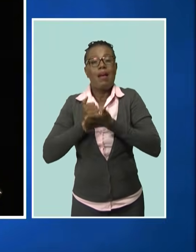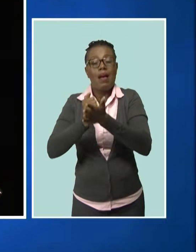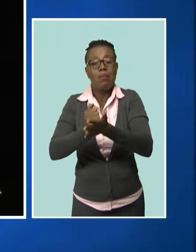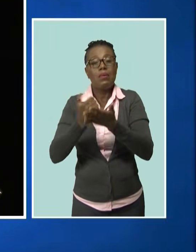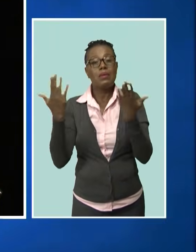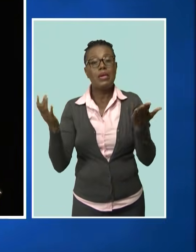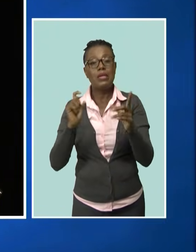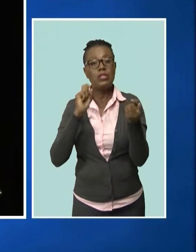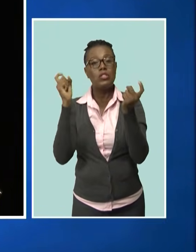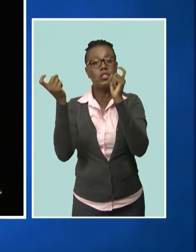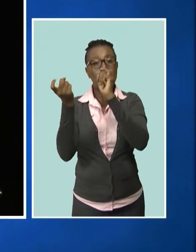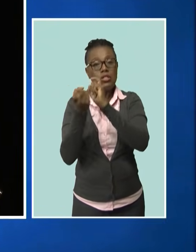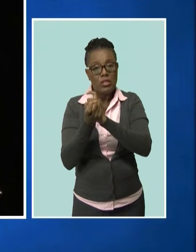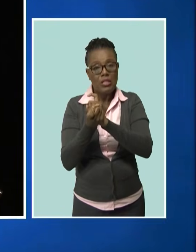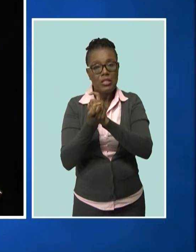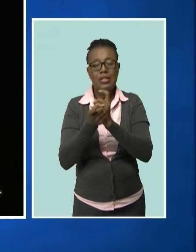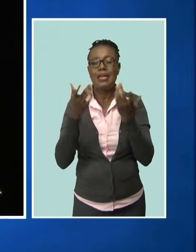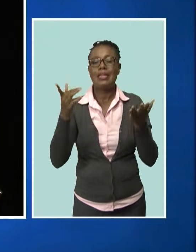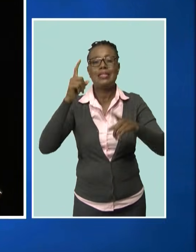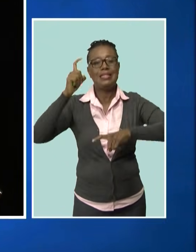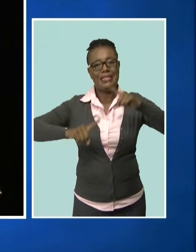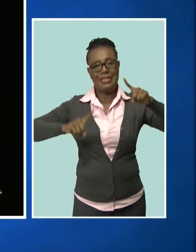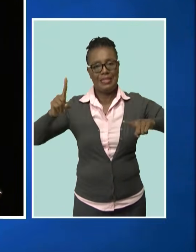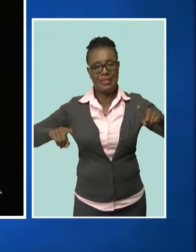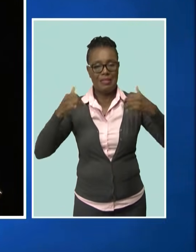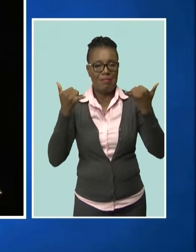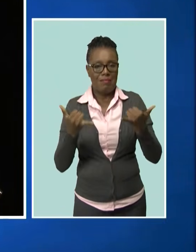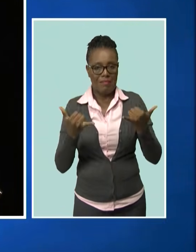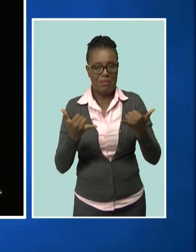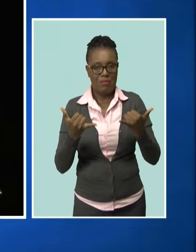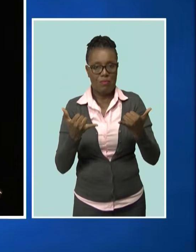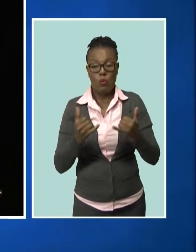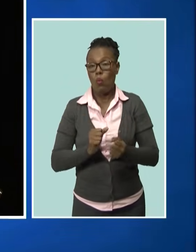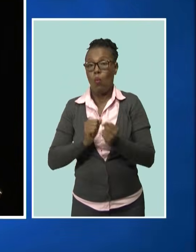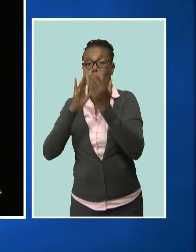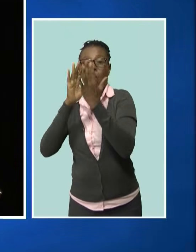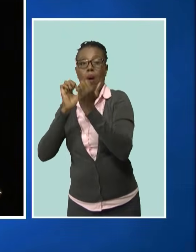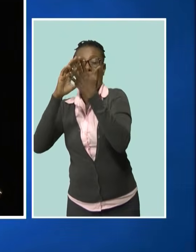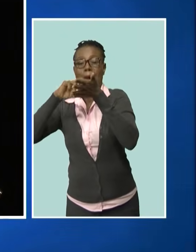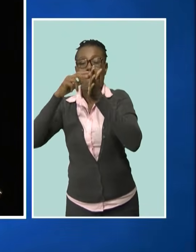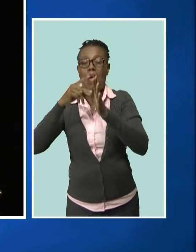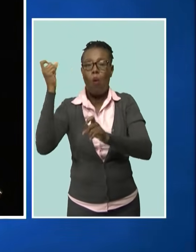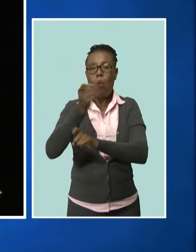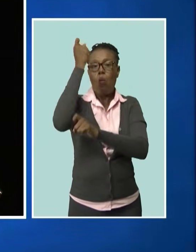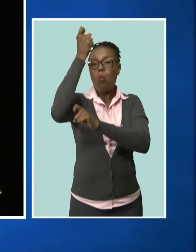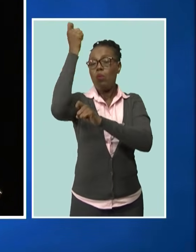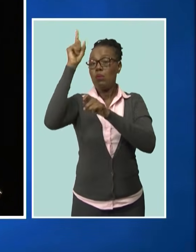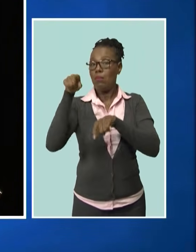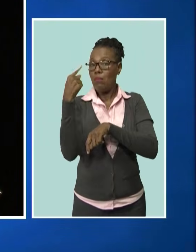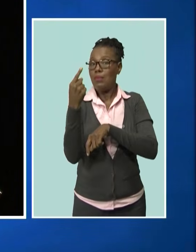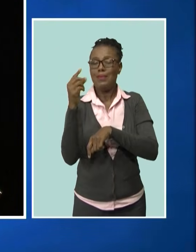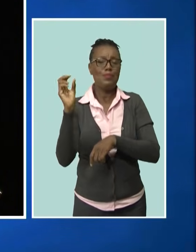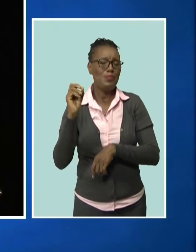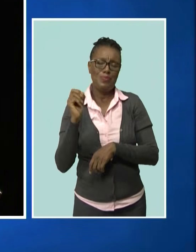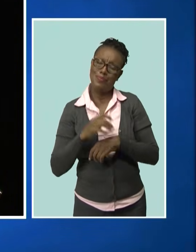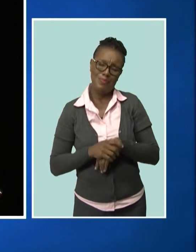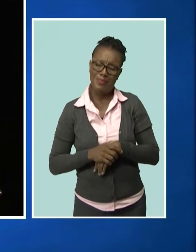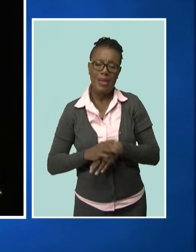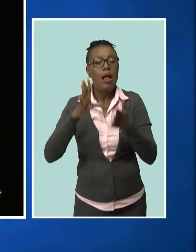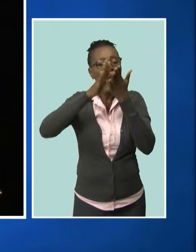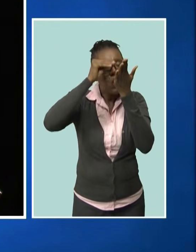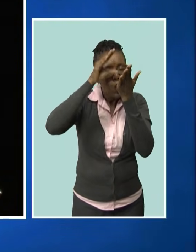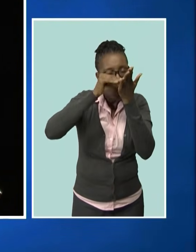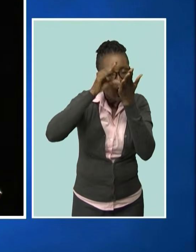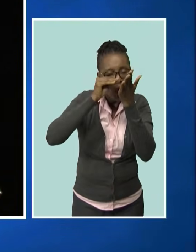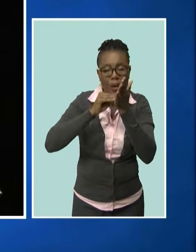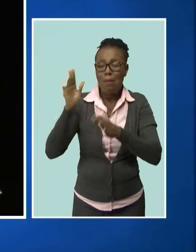need to make. Today's competition is more than just winning. It's about learning, sharing ideas, and